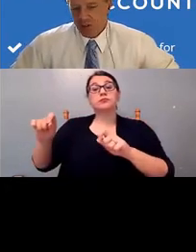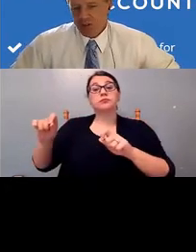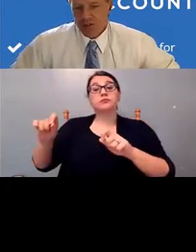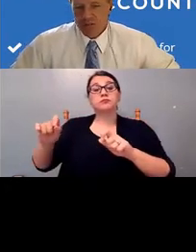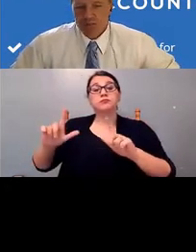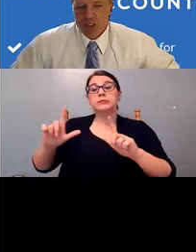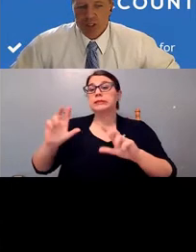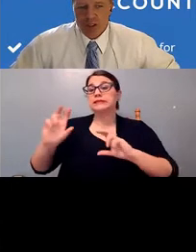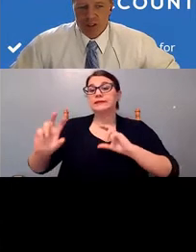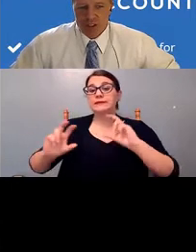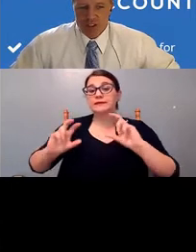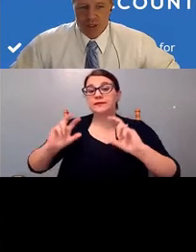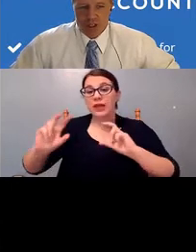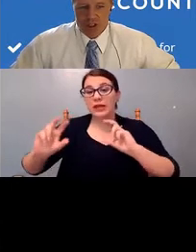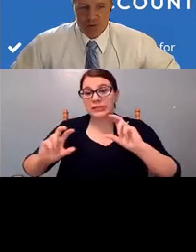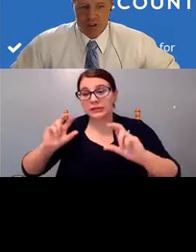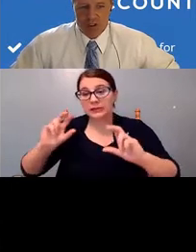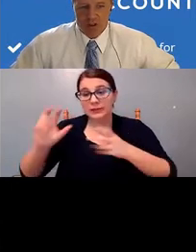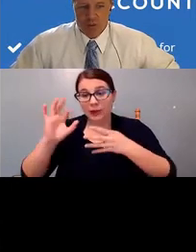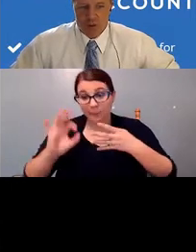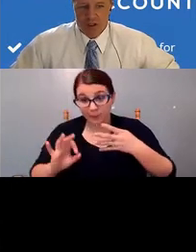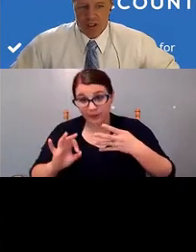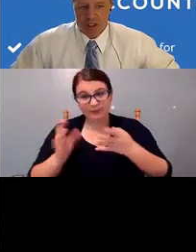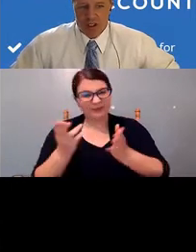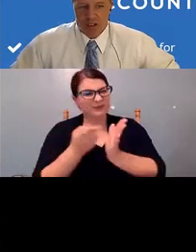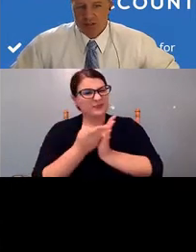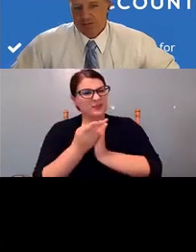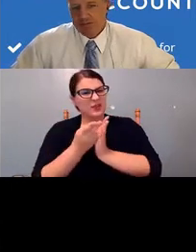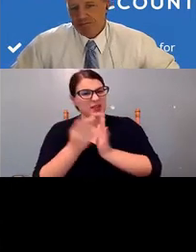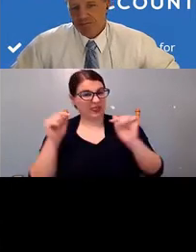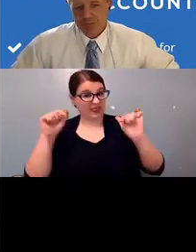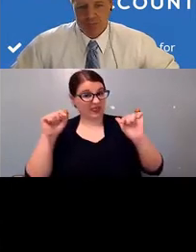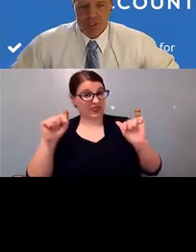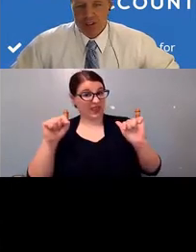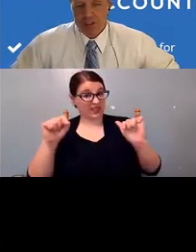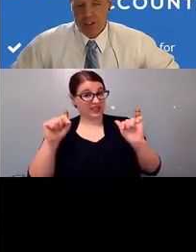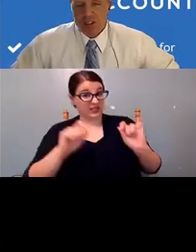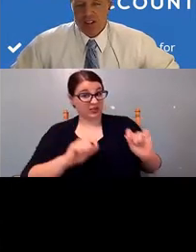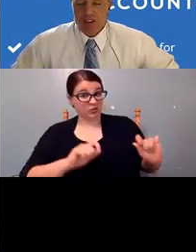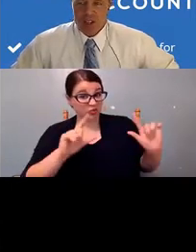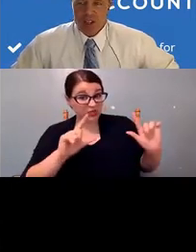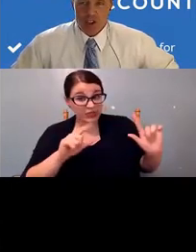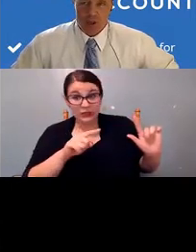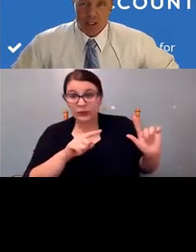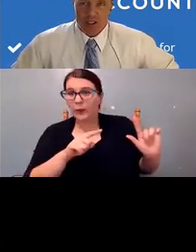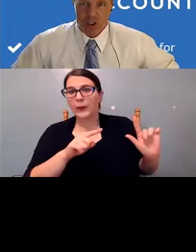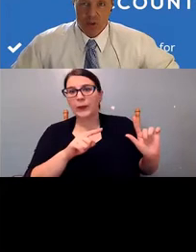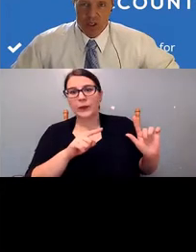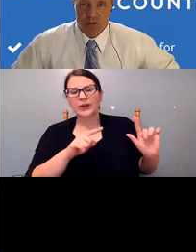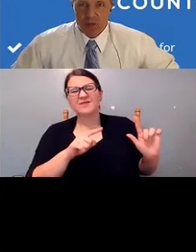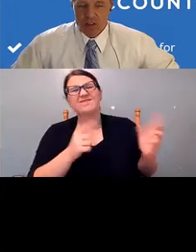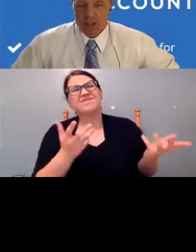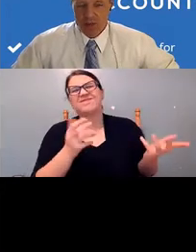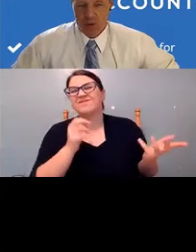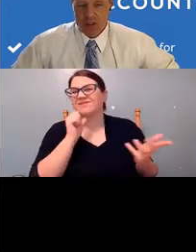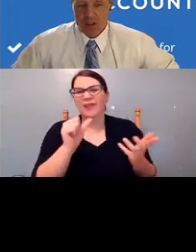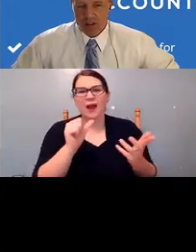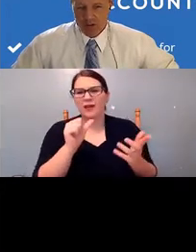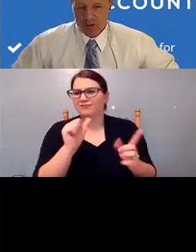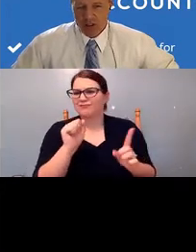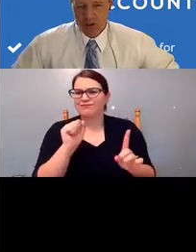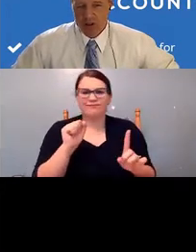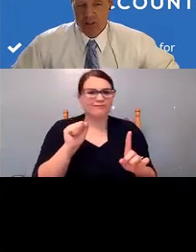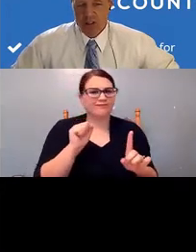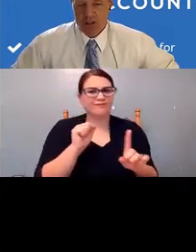investment options. This, to be honest with you, is one of the, it's not a tricky screen from the standpoint that